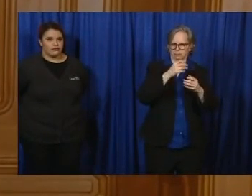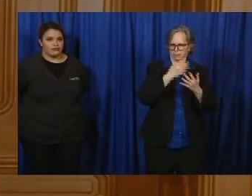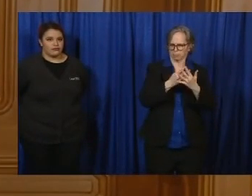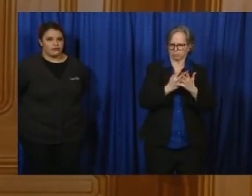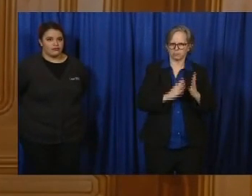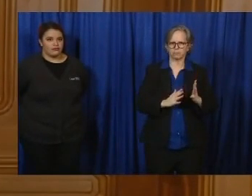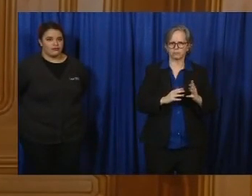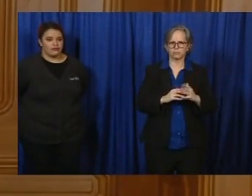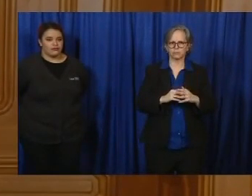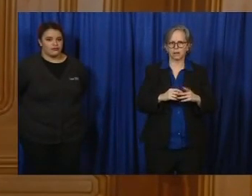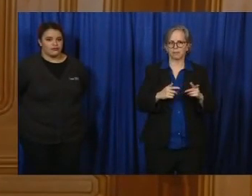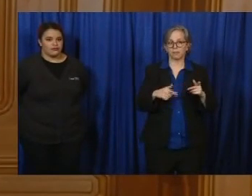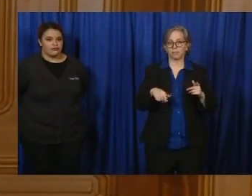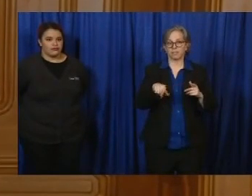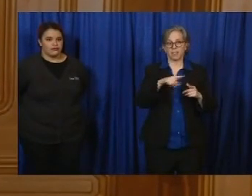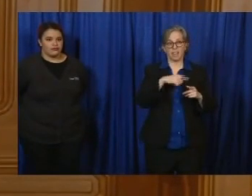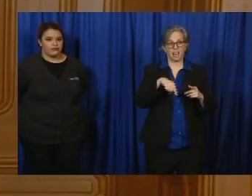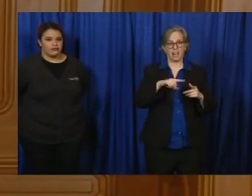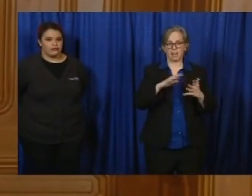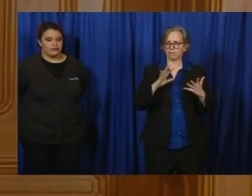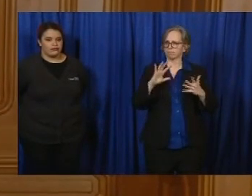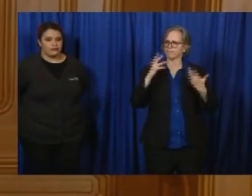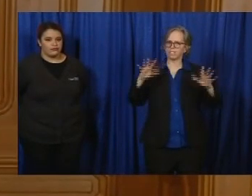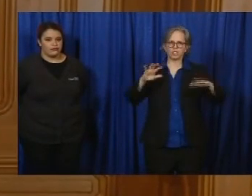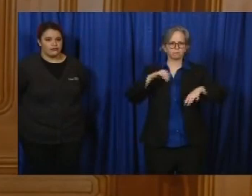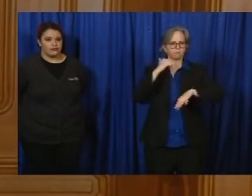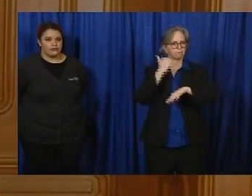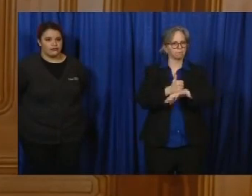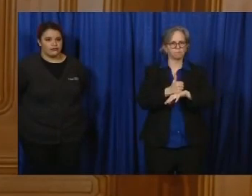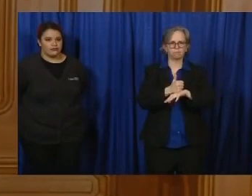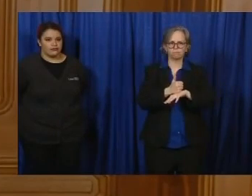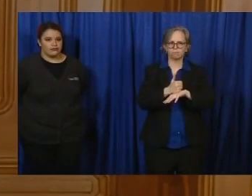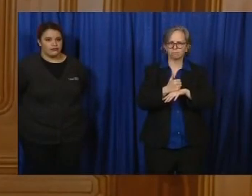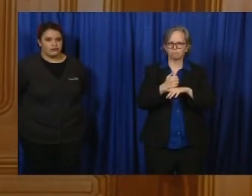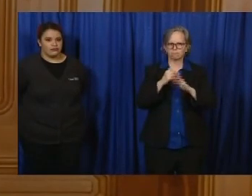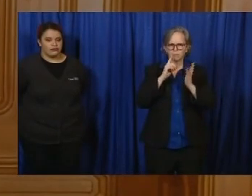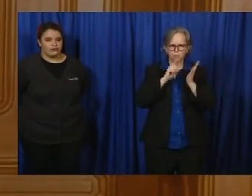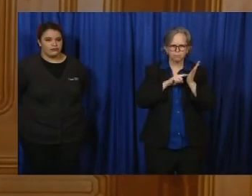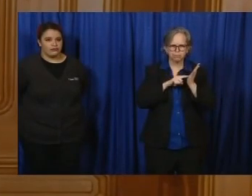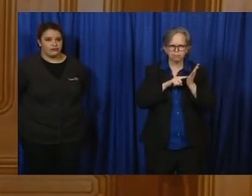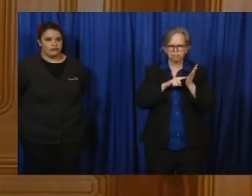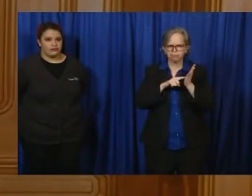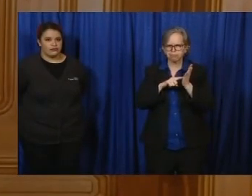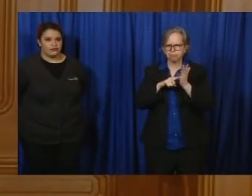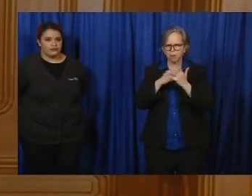ago a practice of checking on every